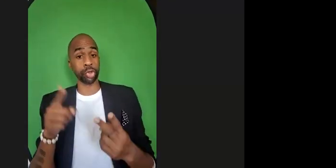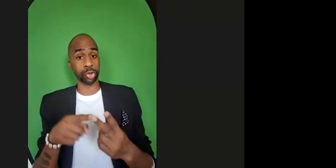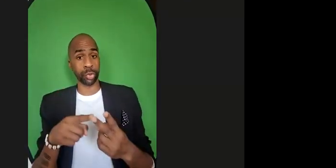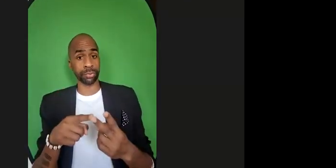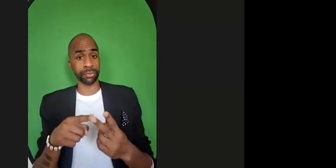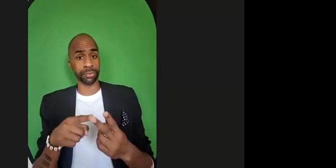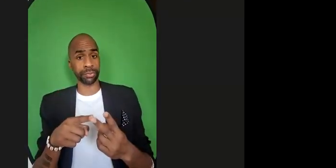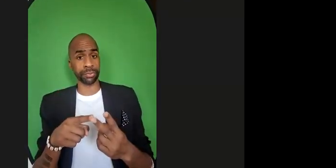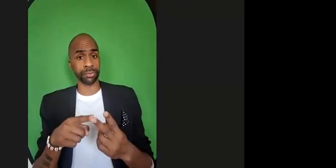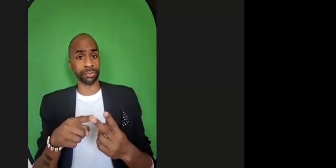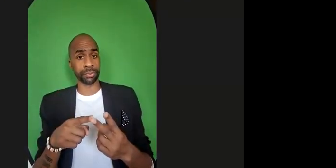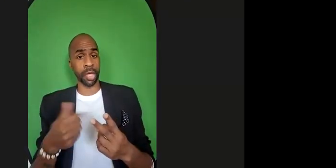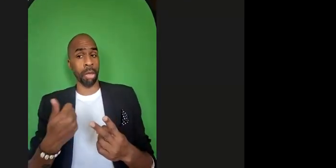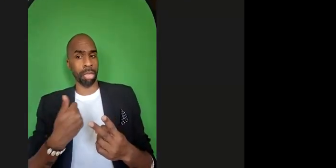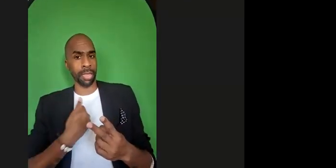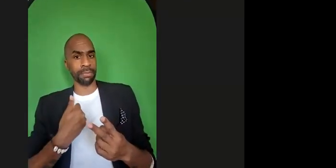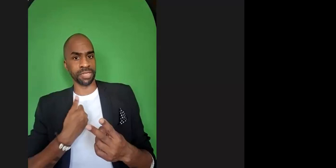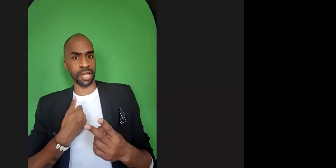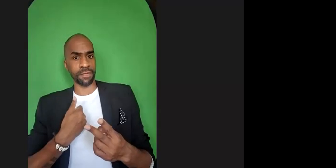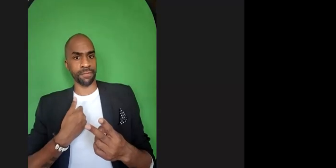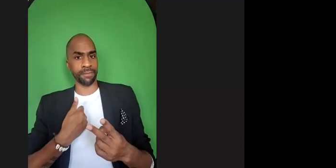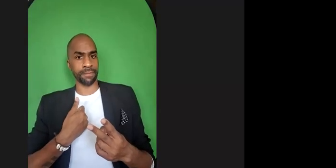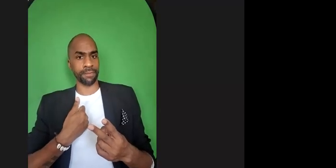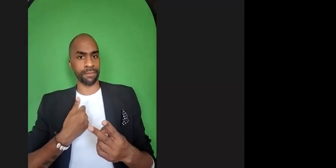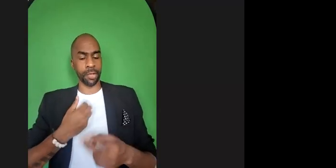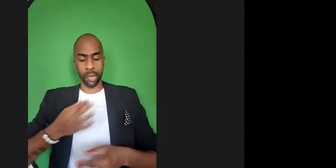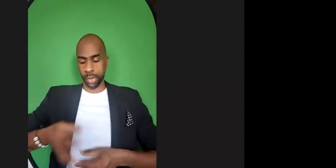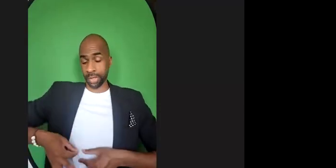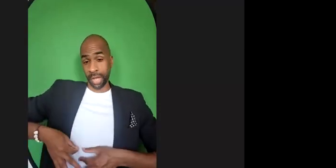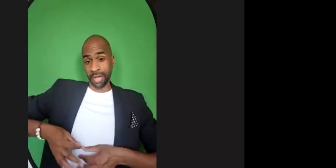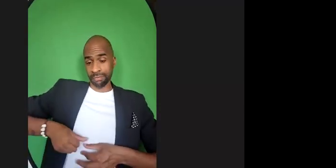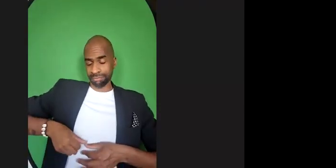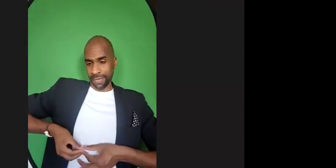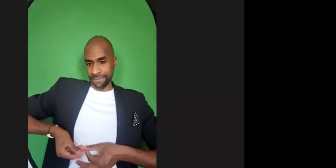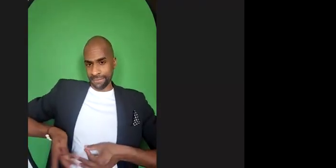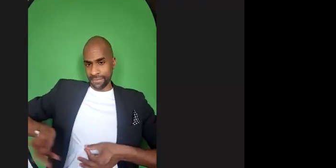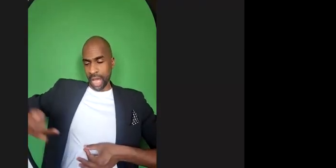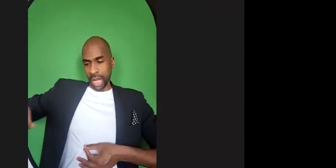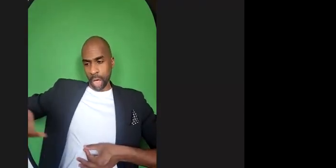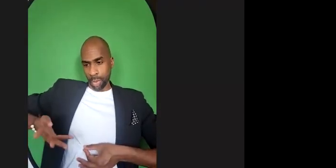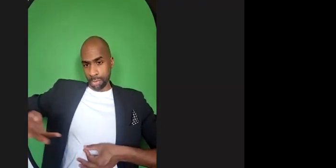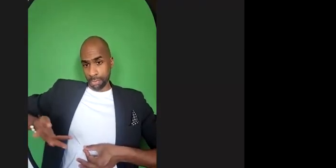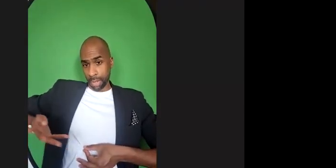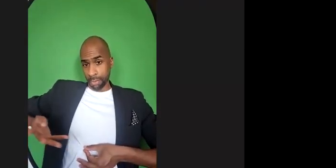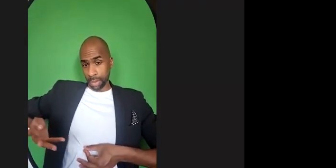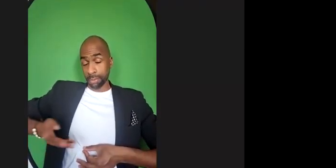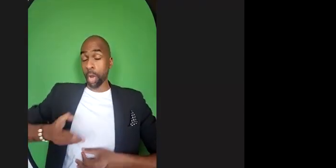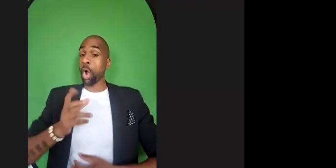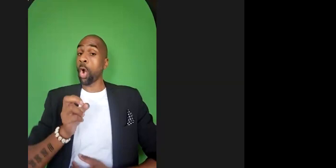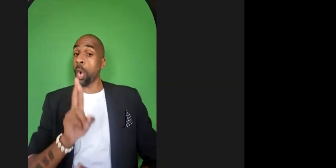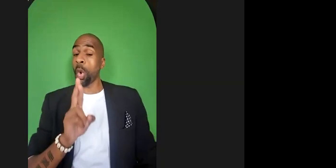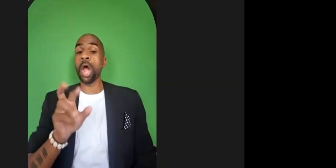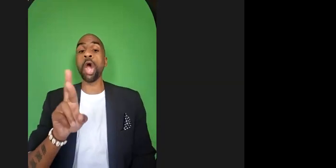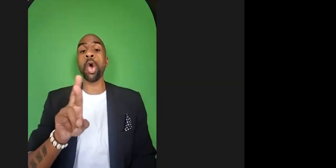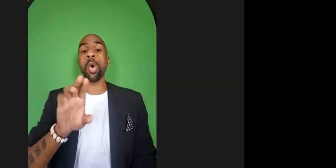can self-administer them through a feeding or a rectal tube. But some people with ALS who are at the point of